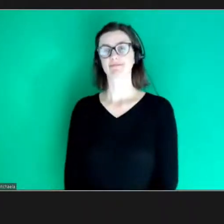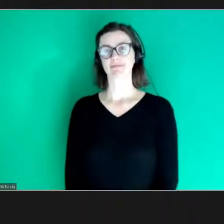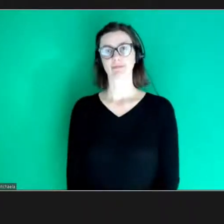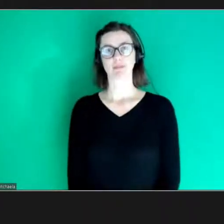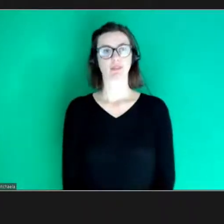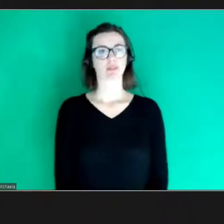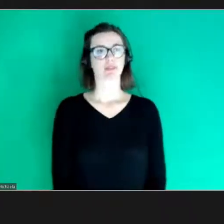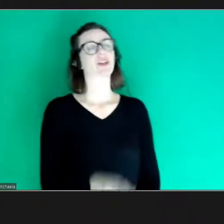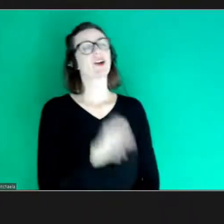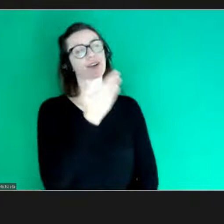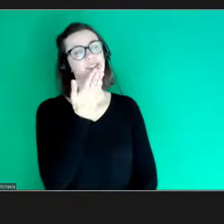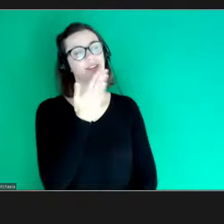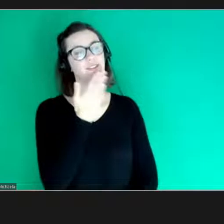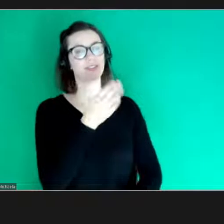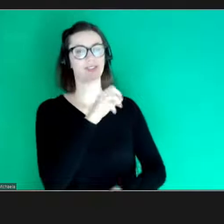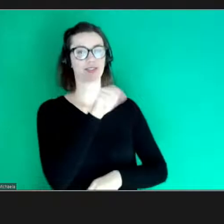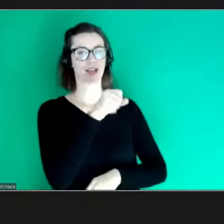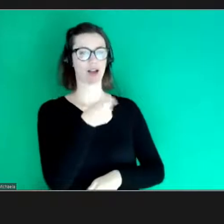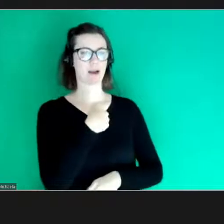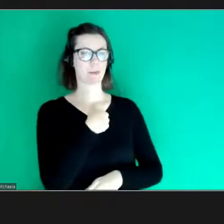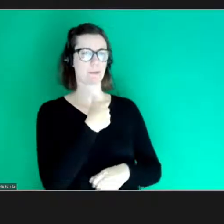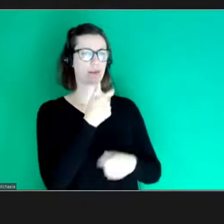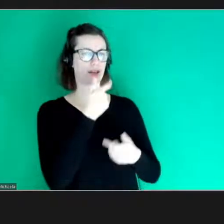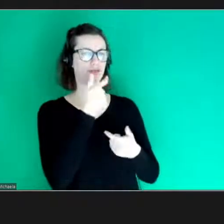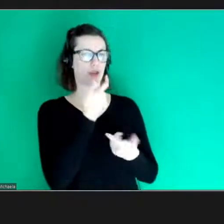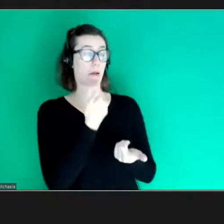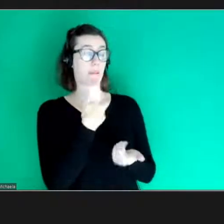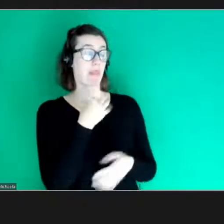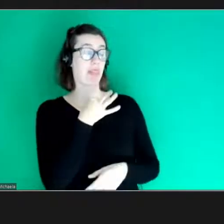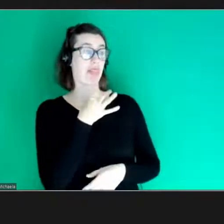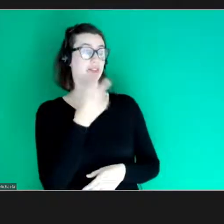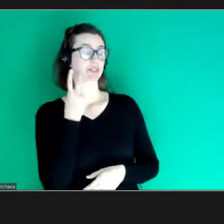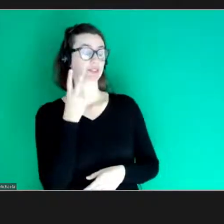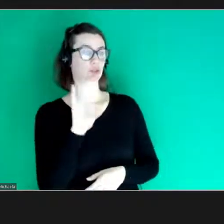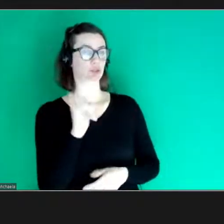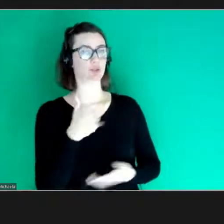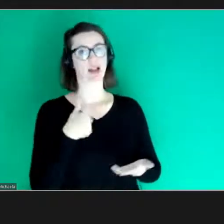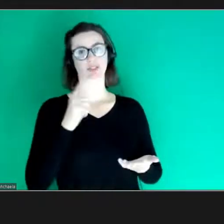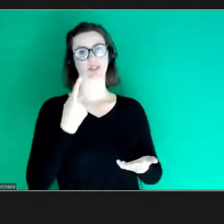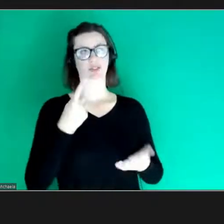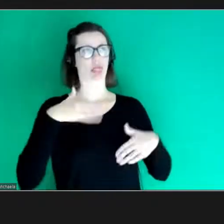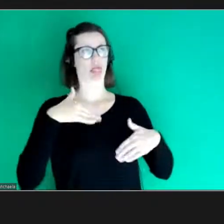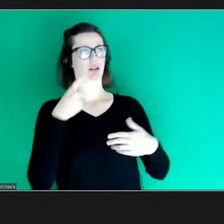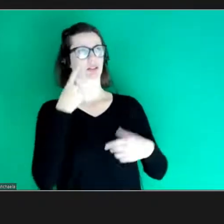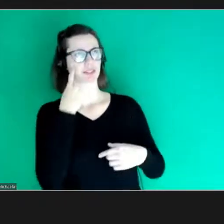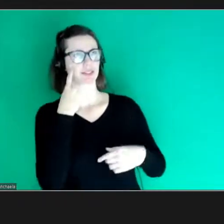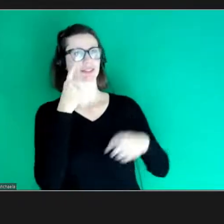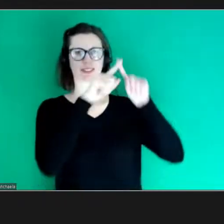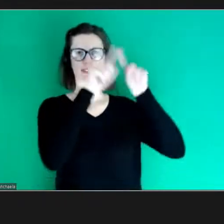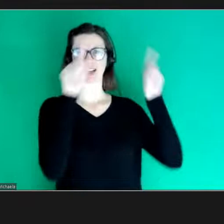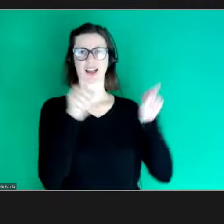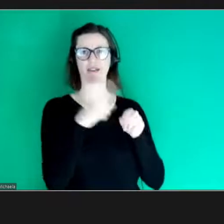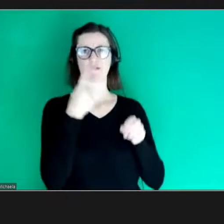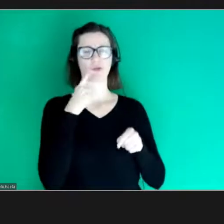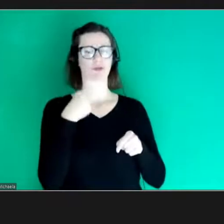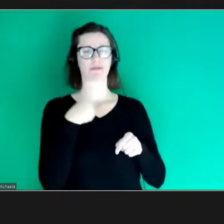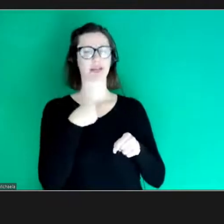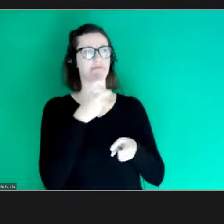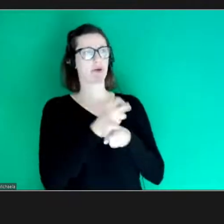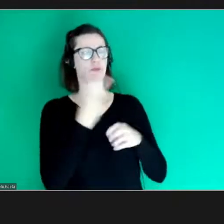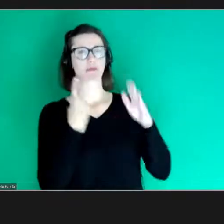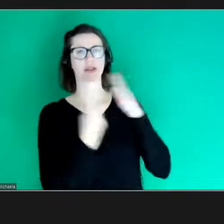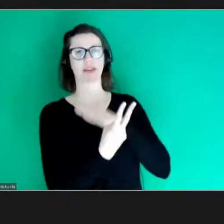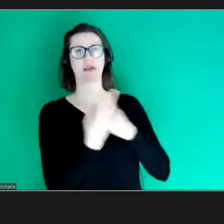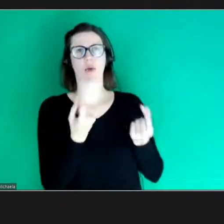Okay, thanks. Yeah, I'm interested to see as well. I just haven't seen any signs, so I'm not quite sure. It's hard to predict what it might look